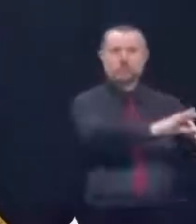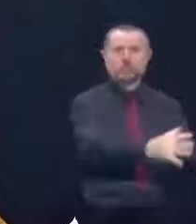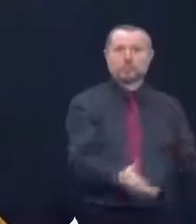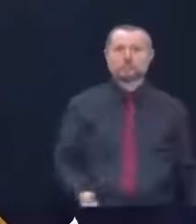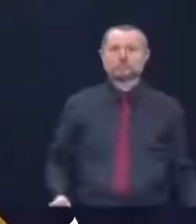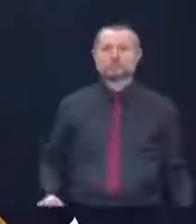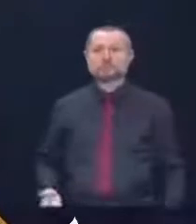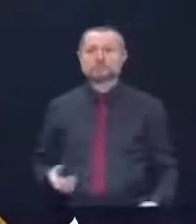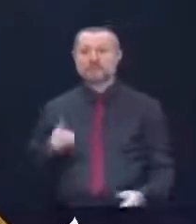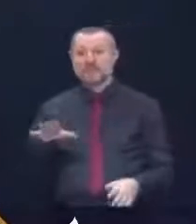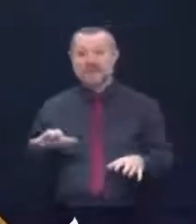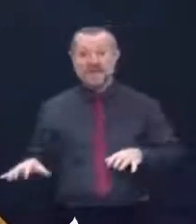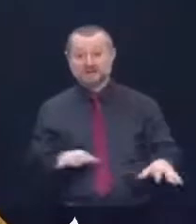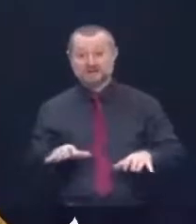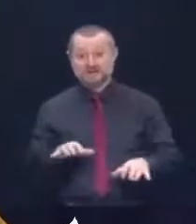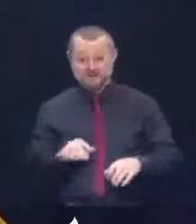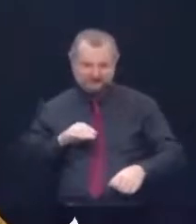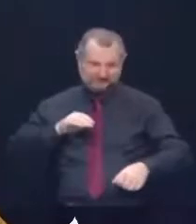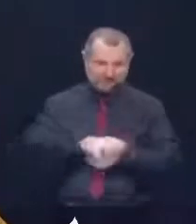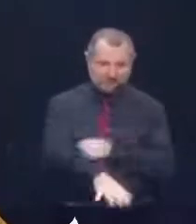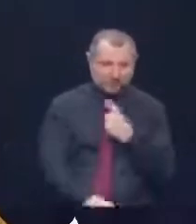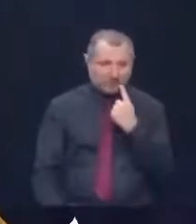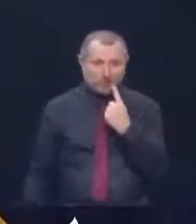only affect you, right?